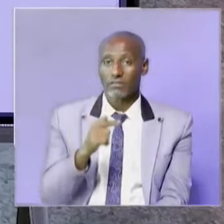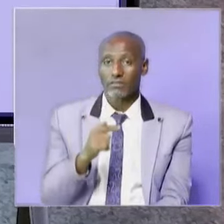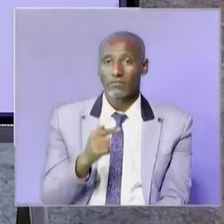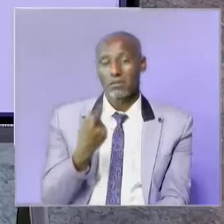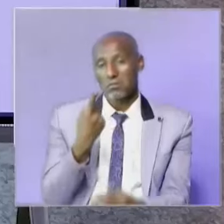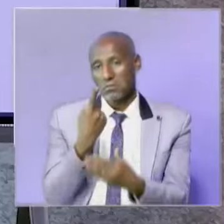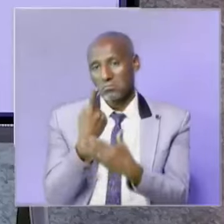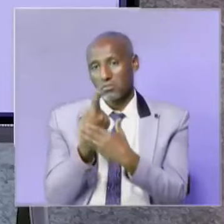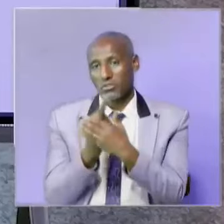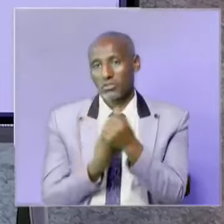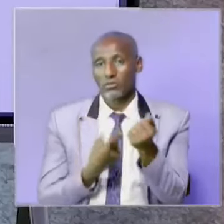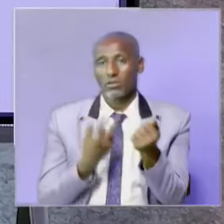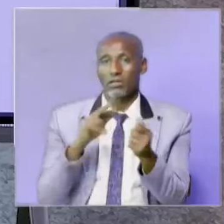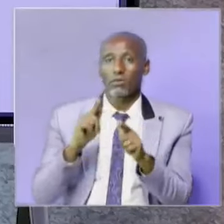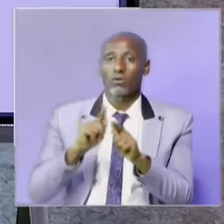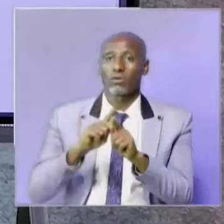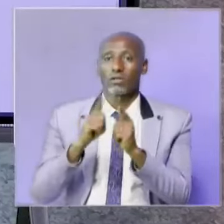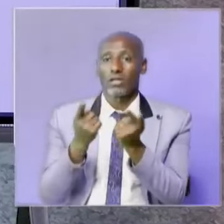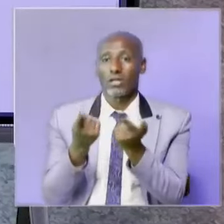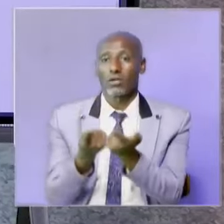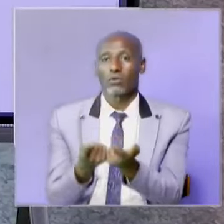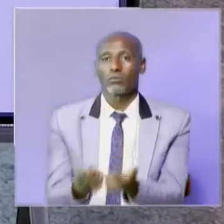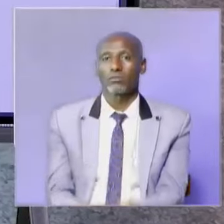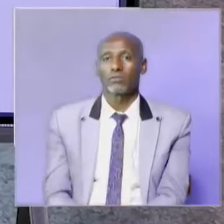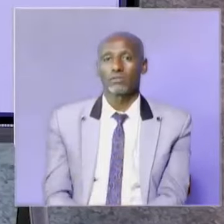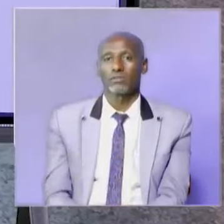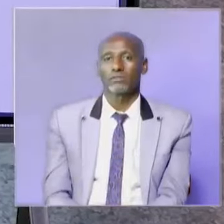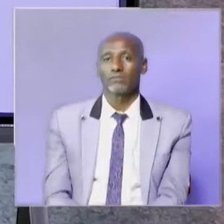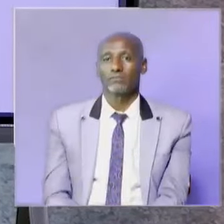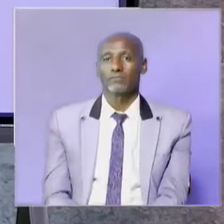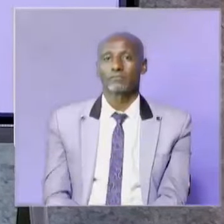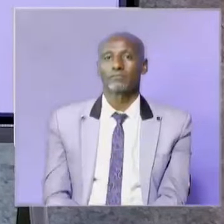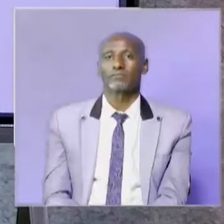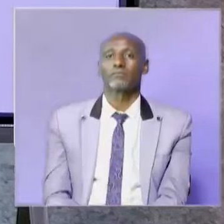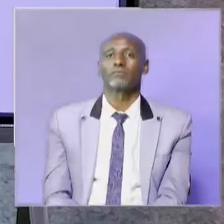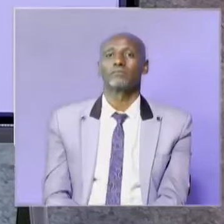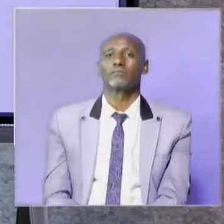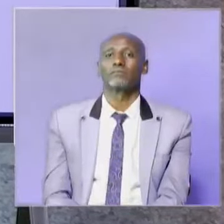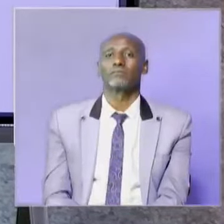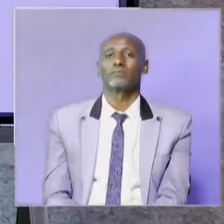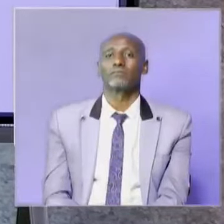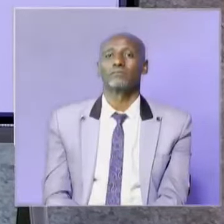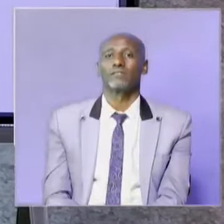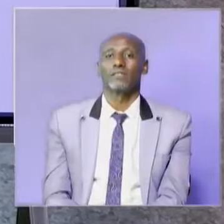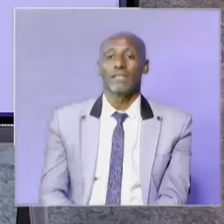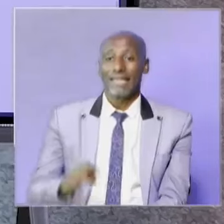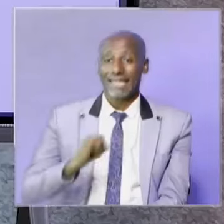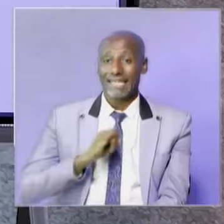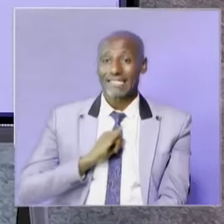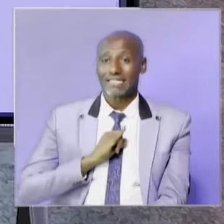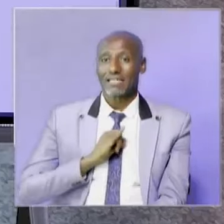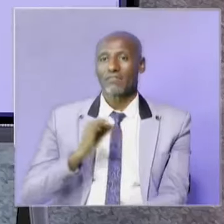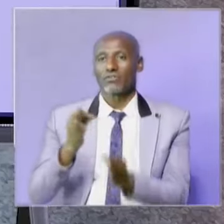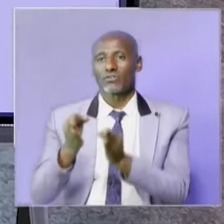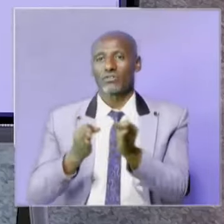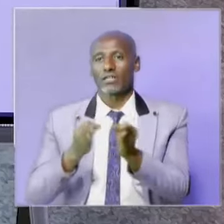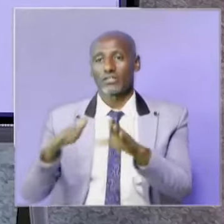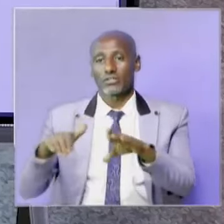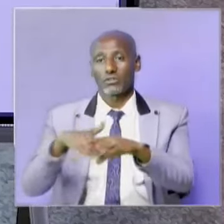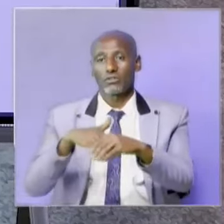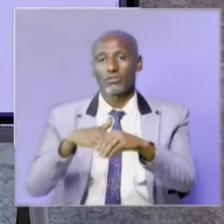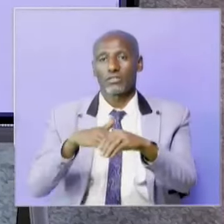in singular ways, maybe in group, okay? Nice students. So what kinds of phrases do we use here in